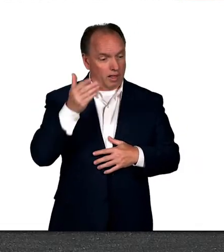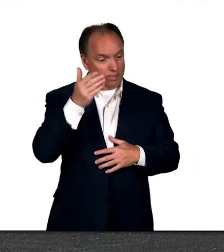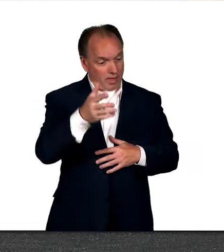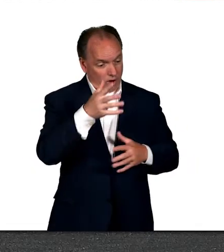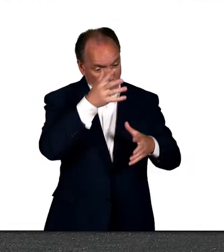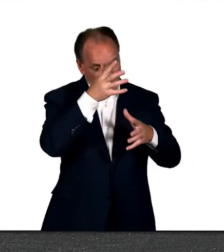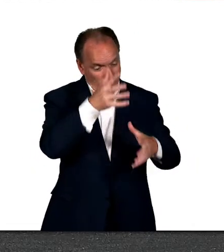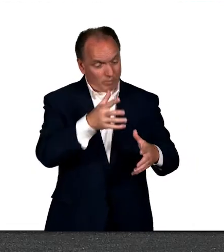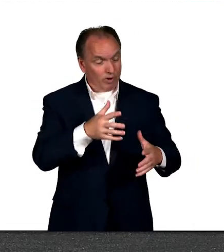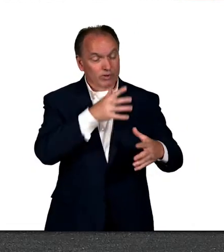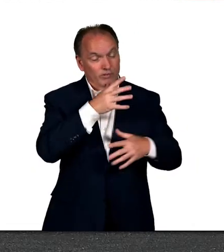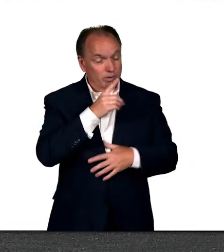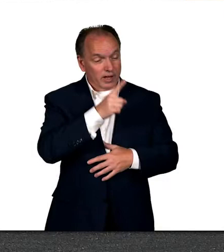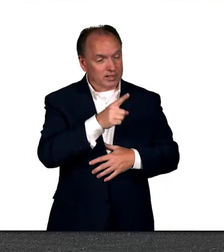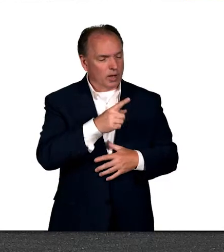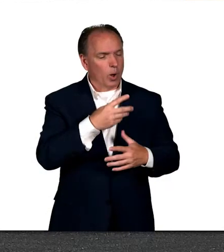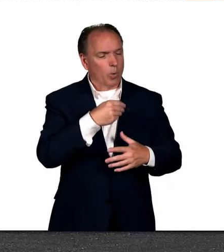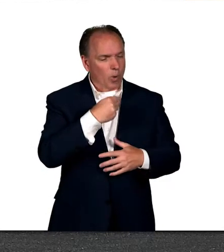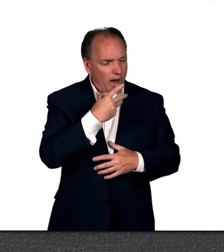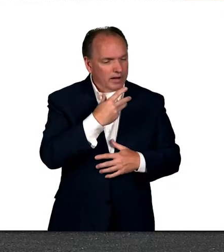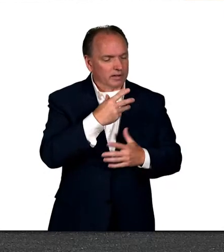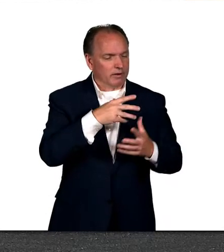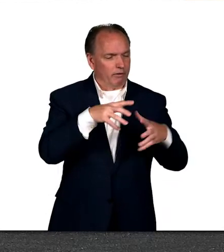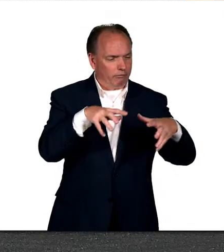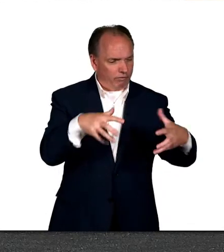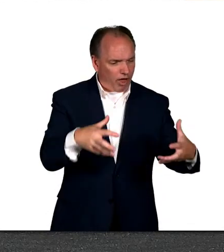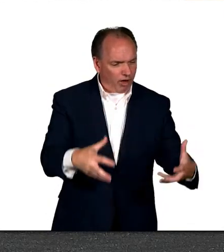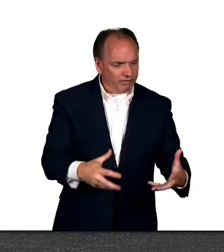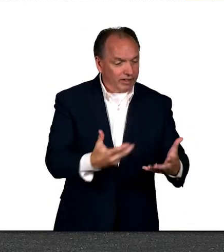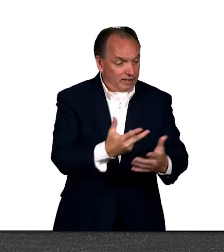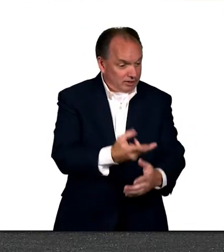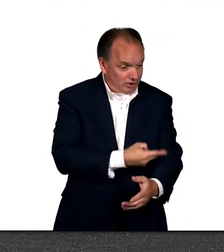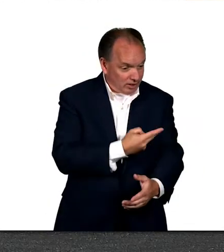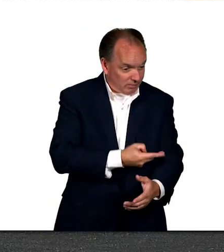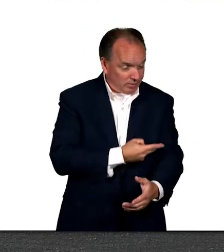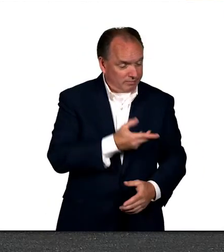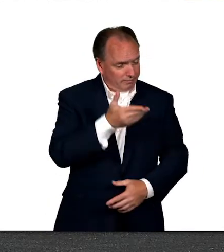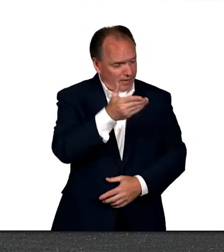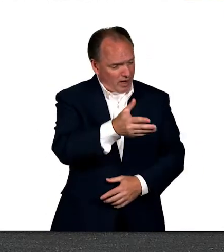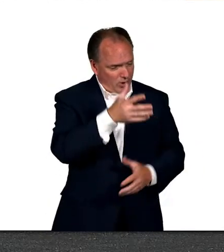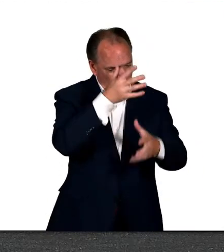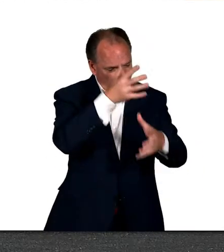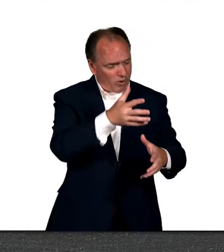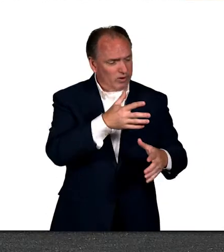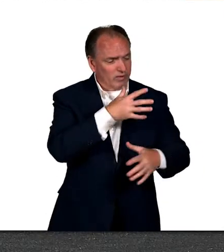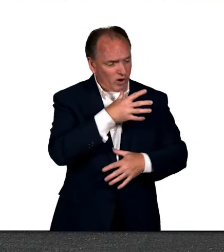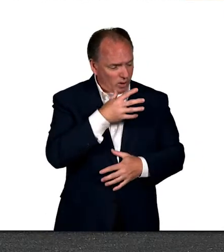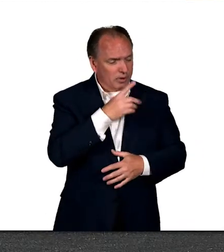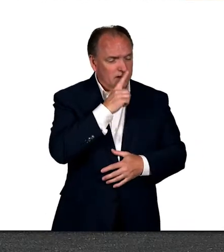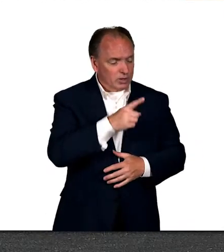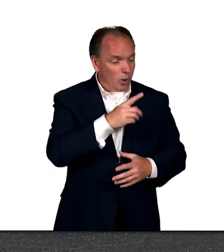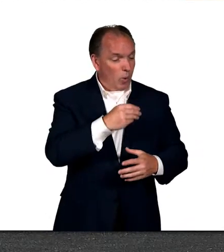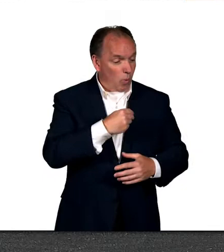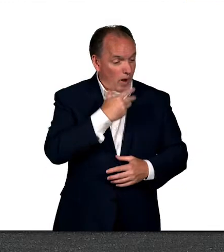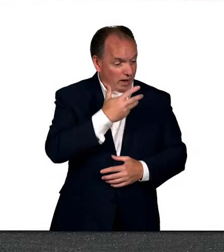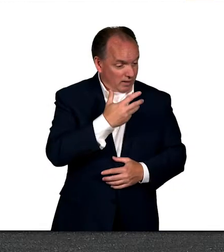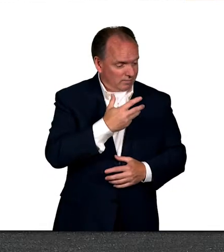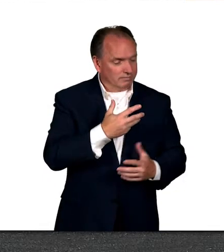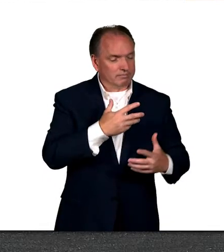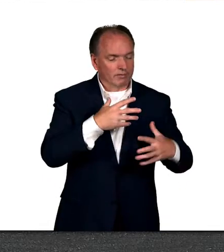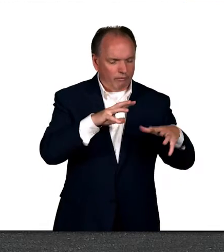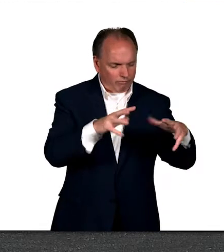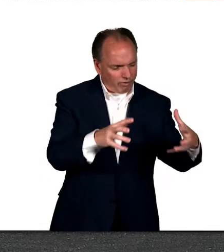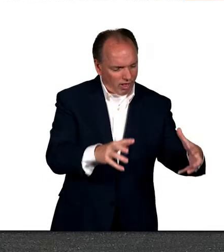Down on Grandpa's farm there is a white fluffy sheep. Down on Grandpa's farm there is a